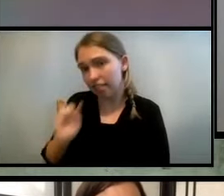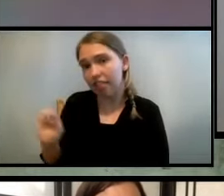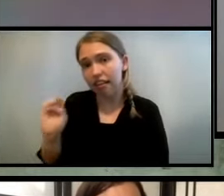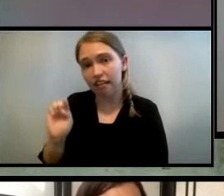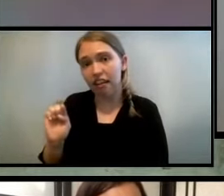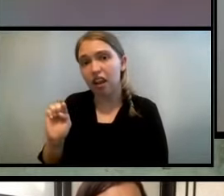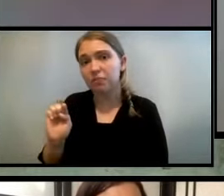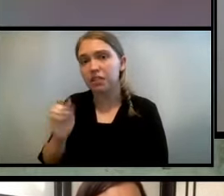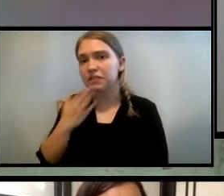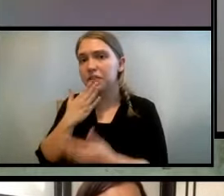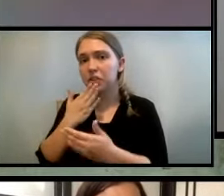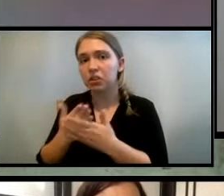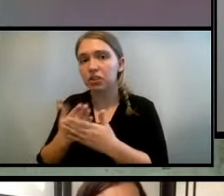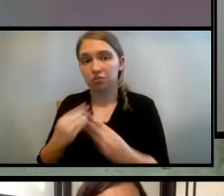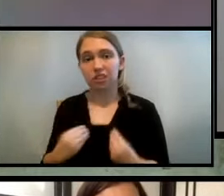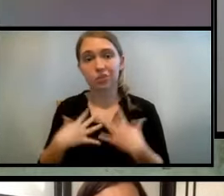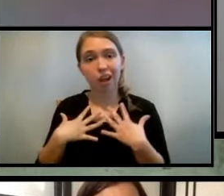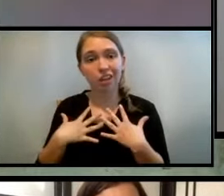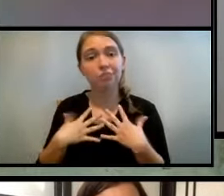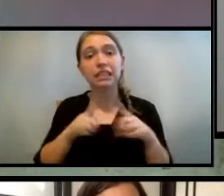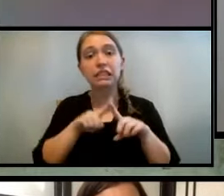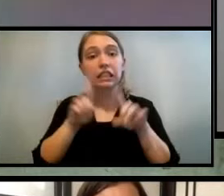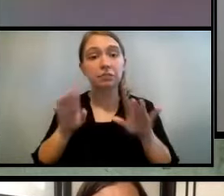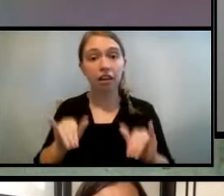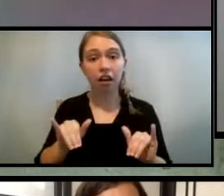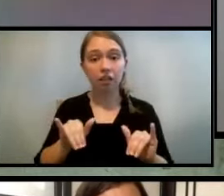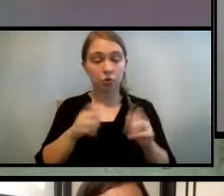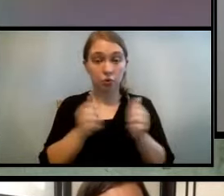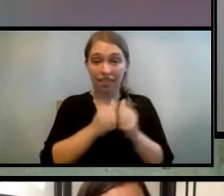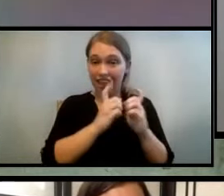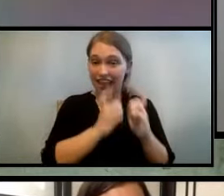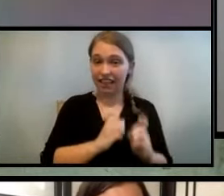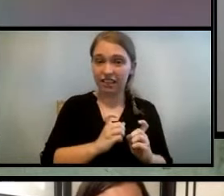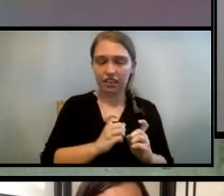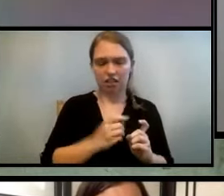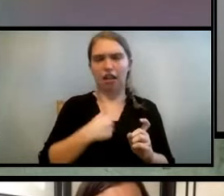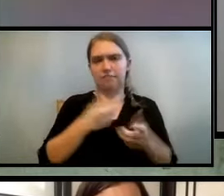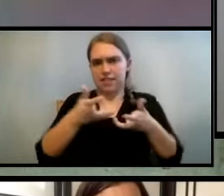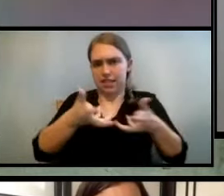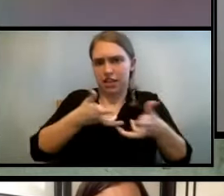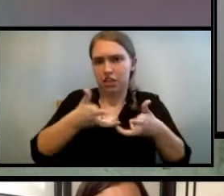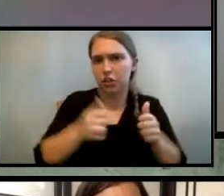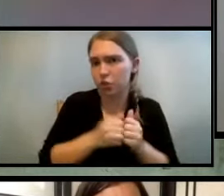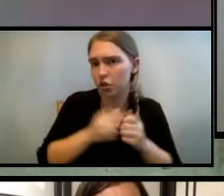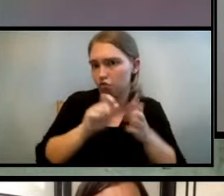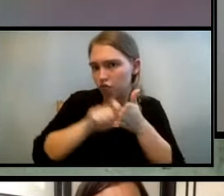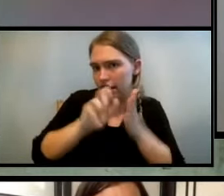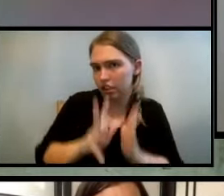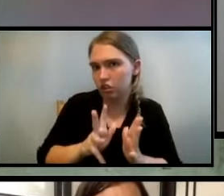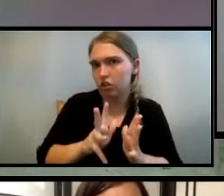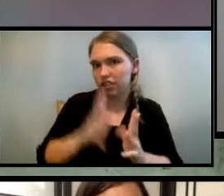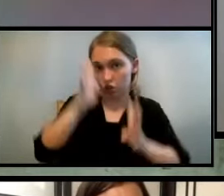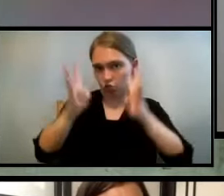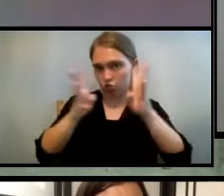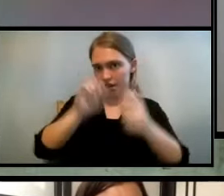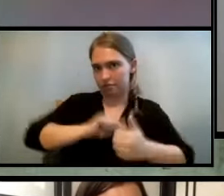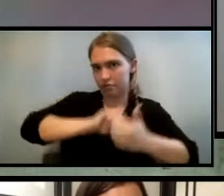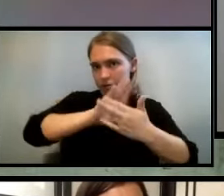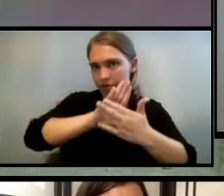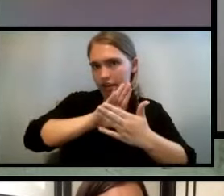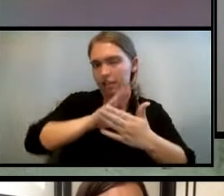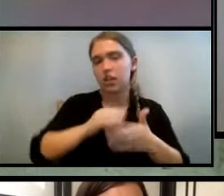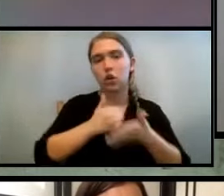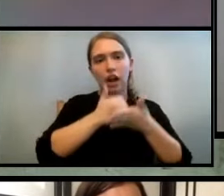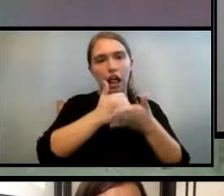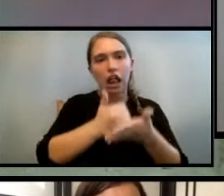flowing. But you're engaging with them in a creative way, and you're helping polish,